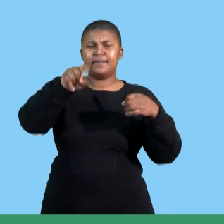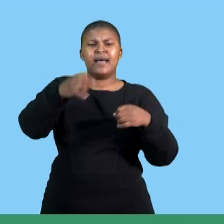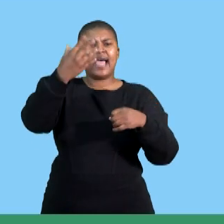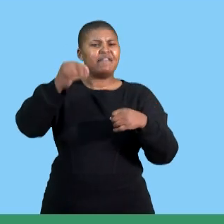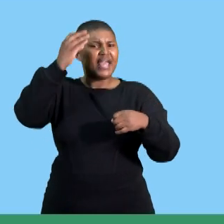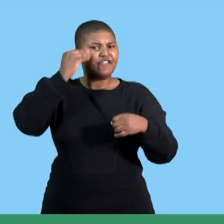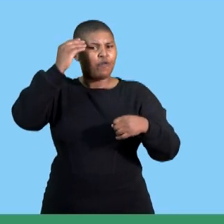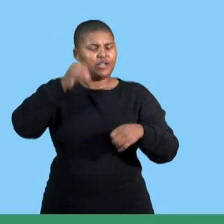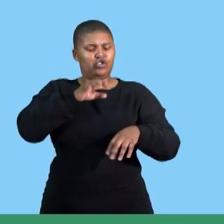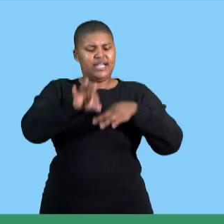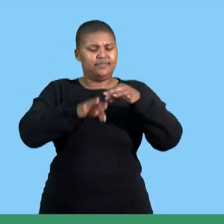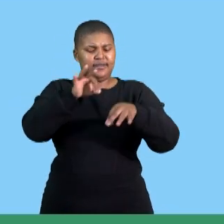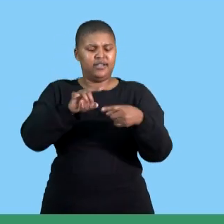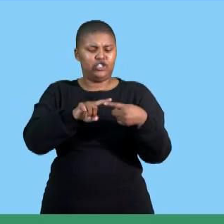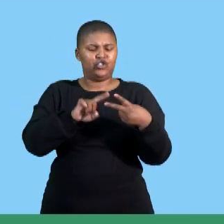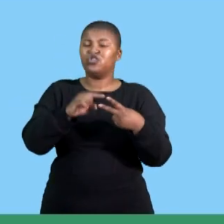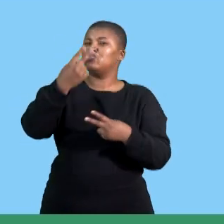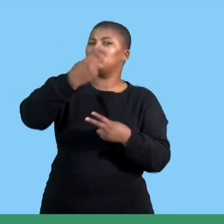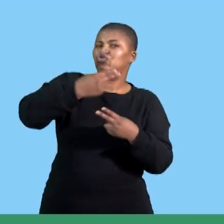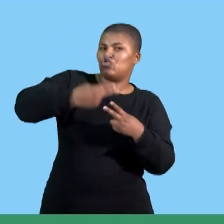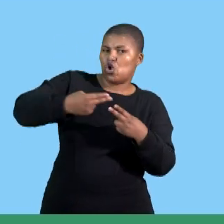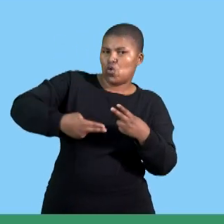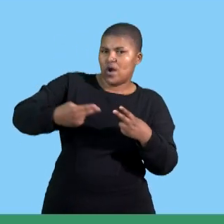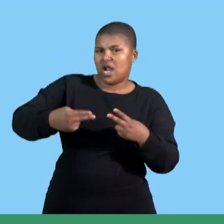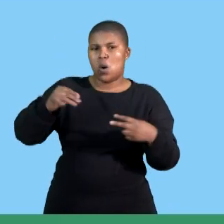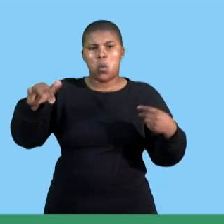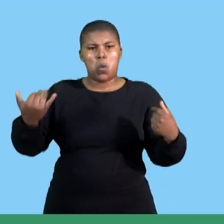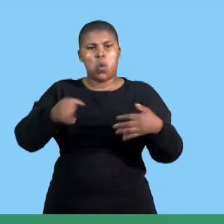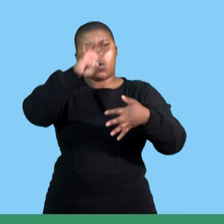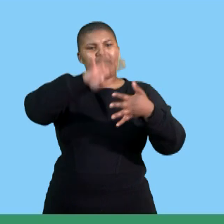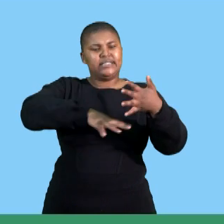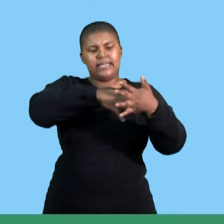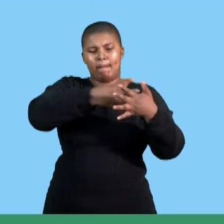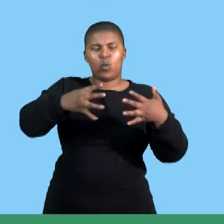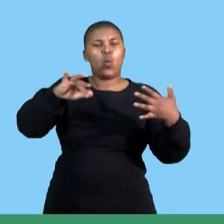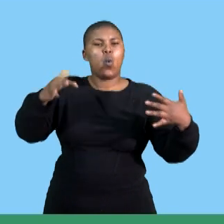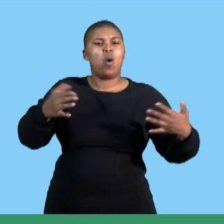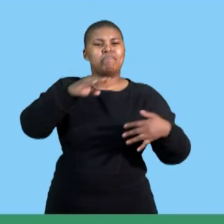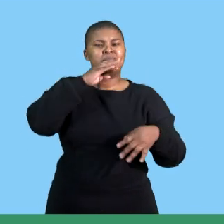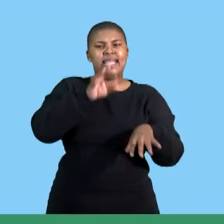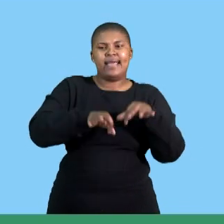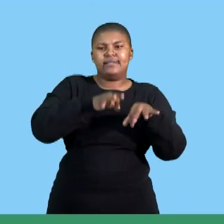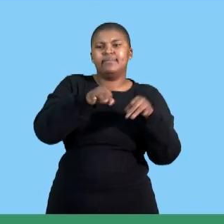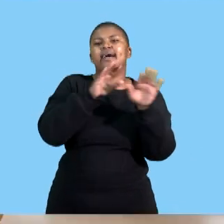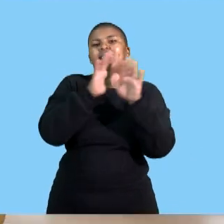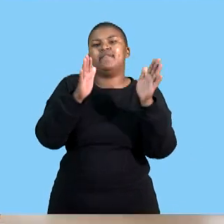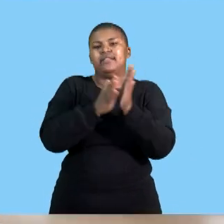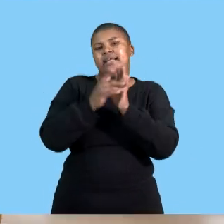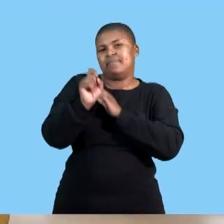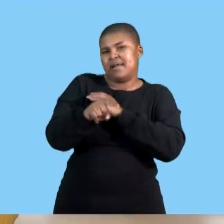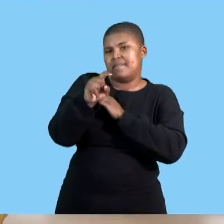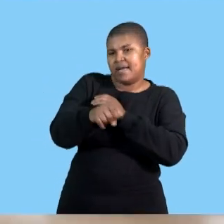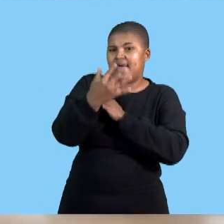like definitions or table or illustrations. So obviously your handout has to have illustrations, it has to have tables, it has to